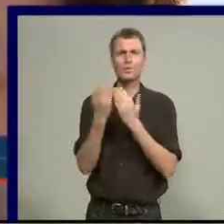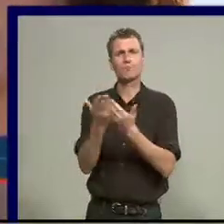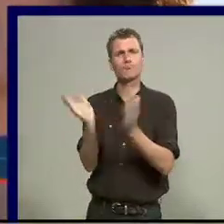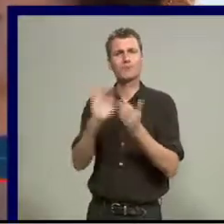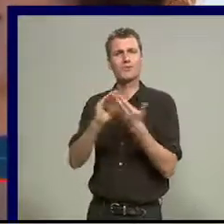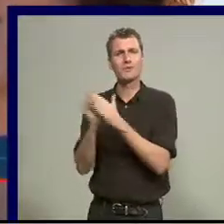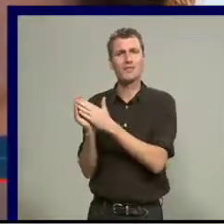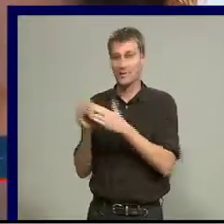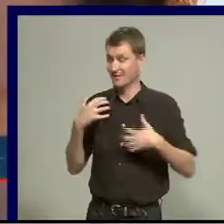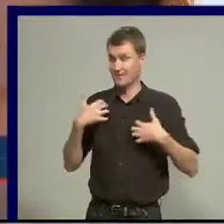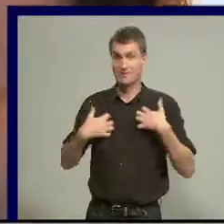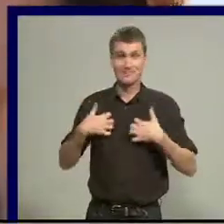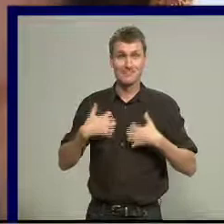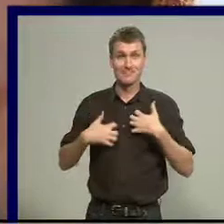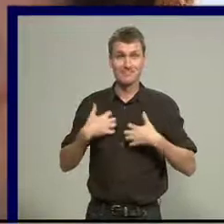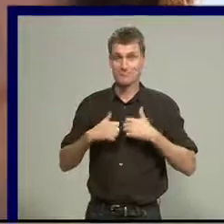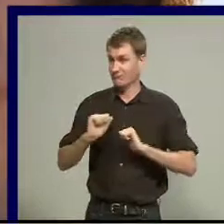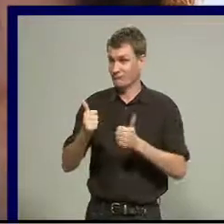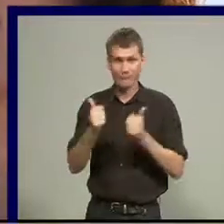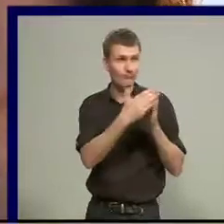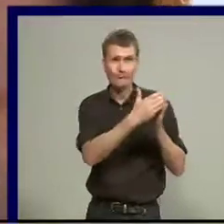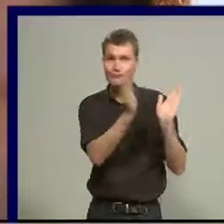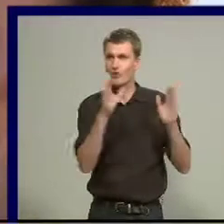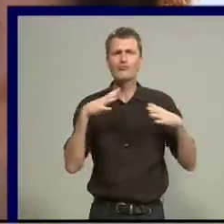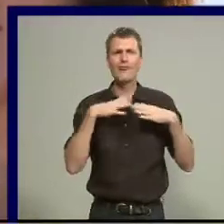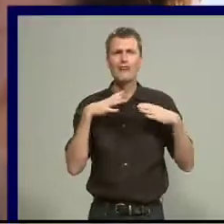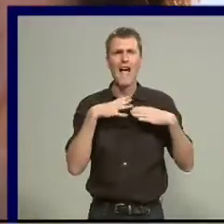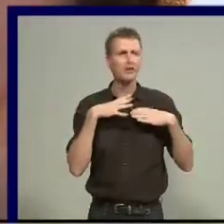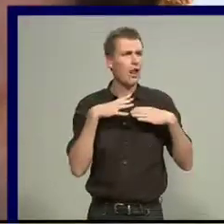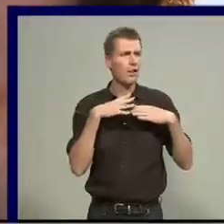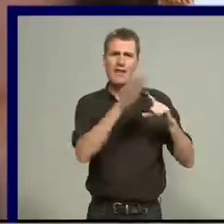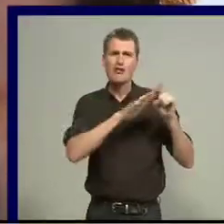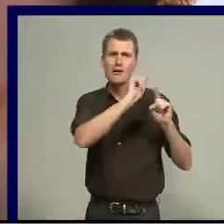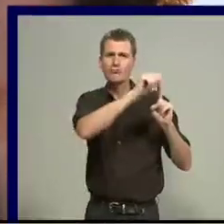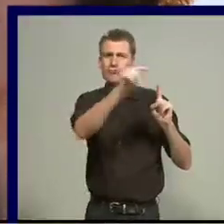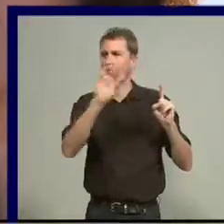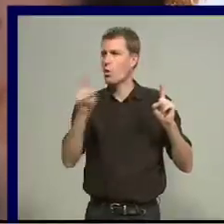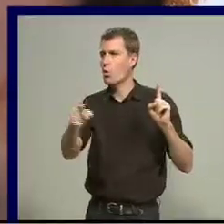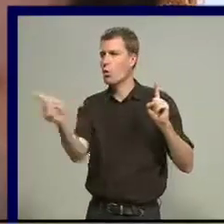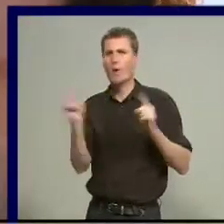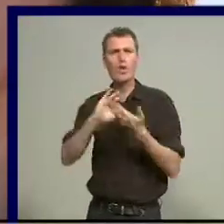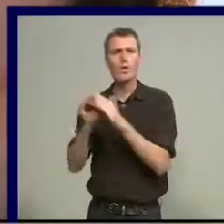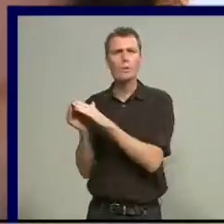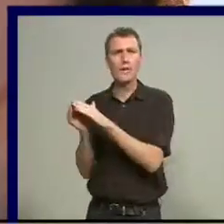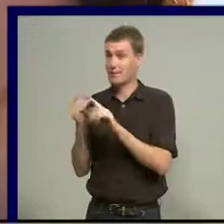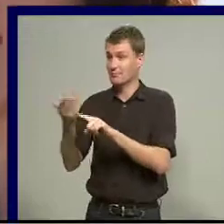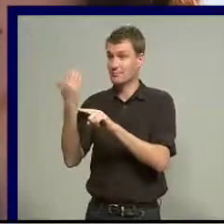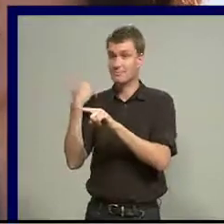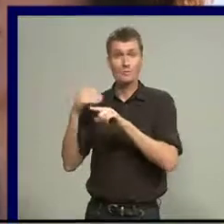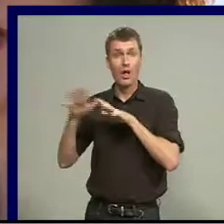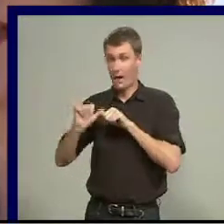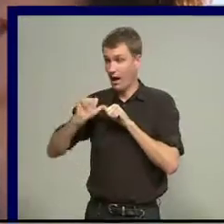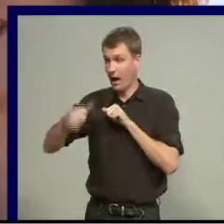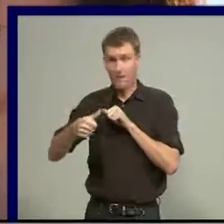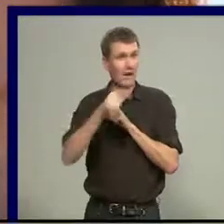We're really excited in the sense that it opens up more recreational amenities for our community, which they said that they mourned the loss of after